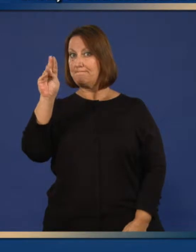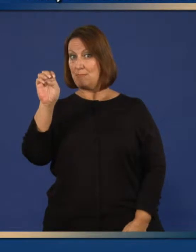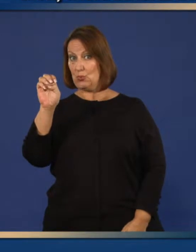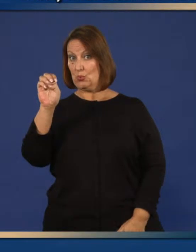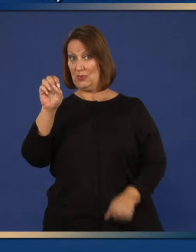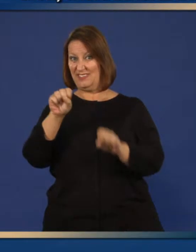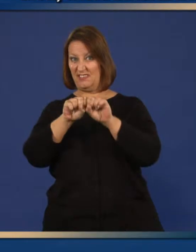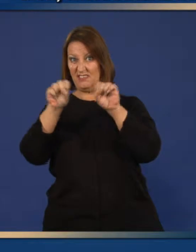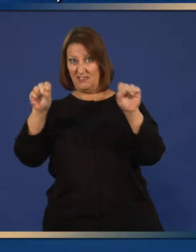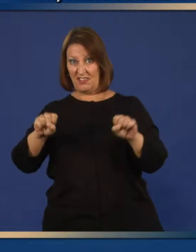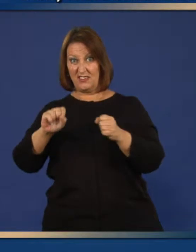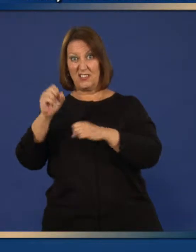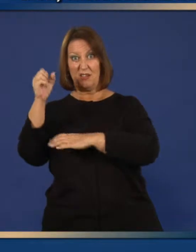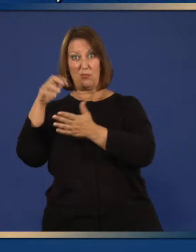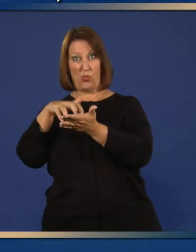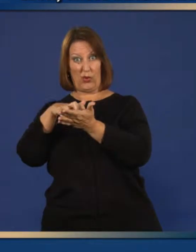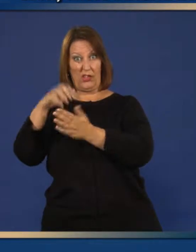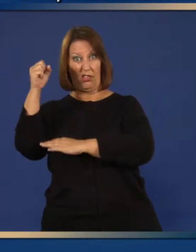sicker.